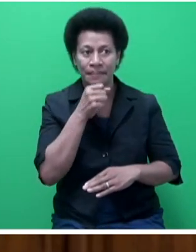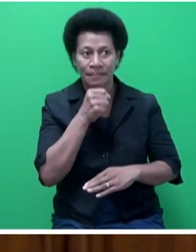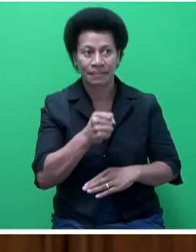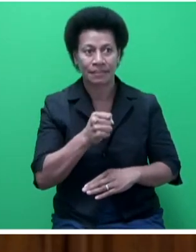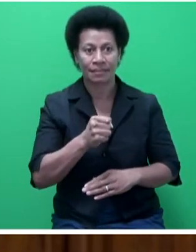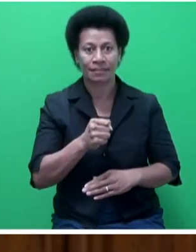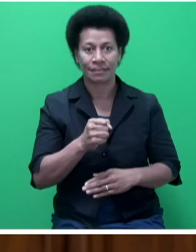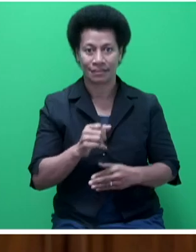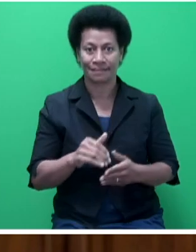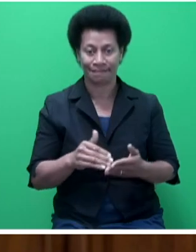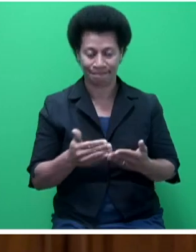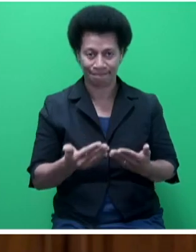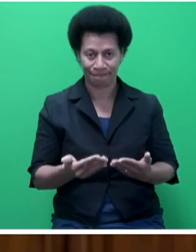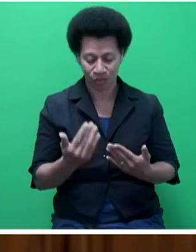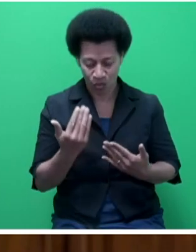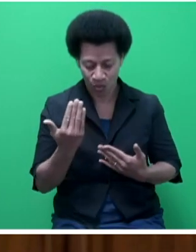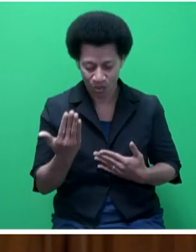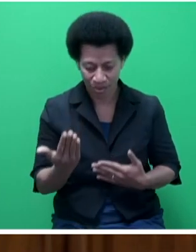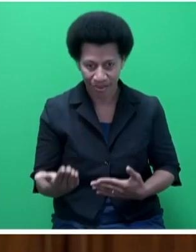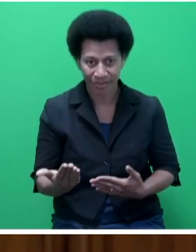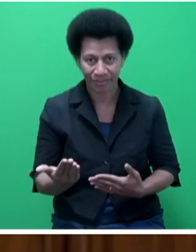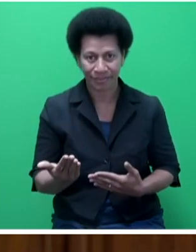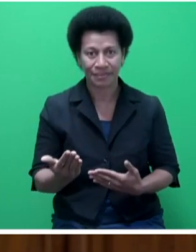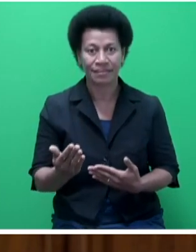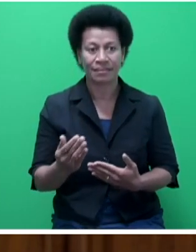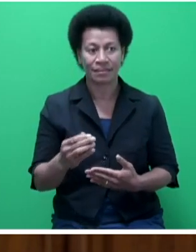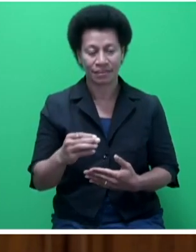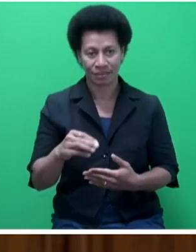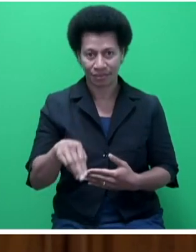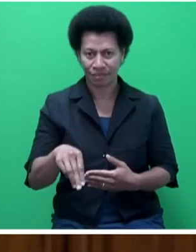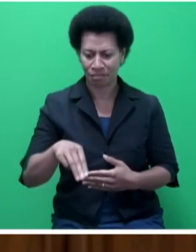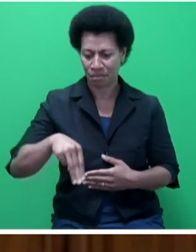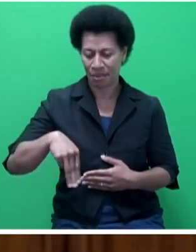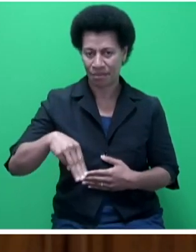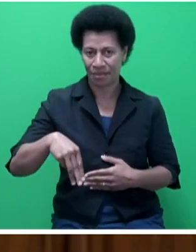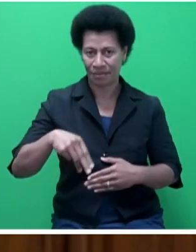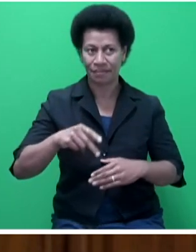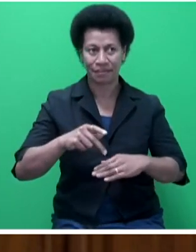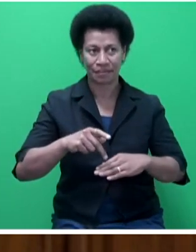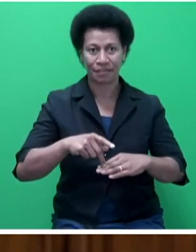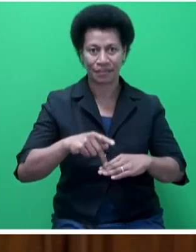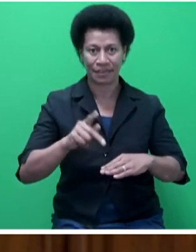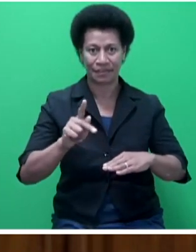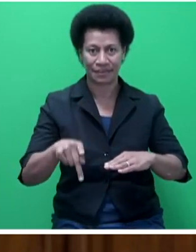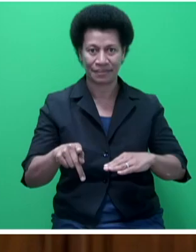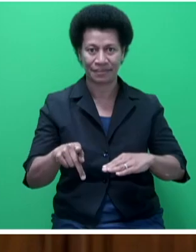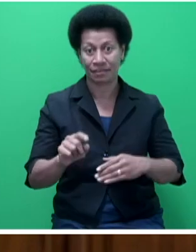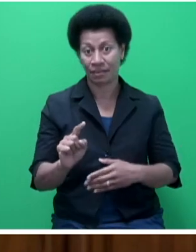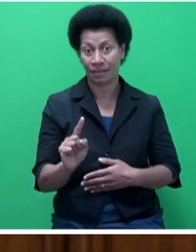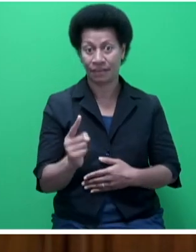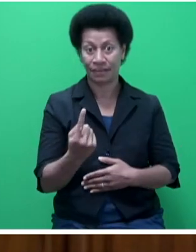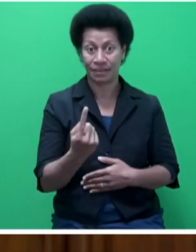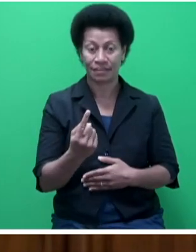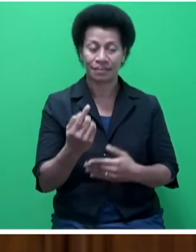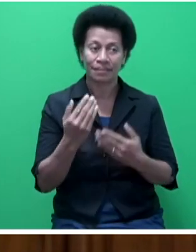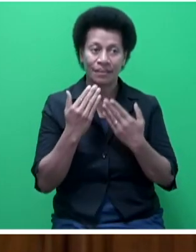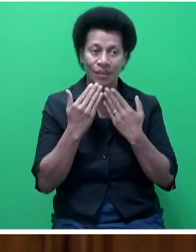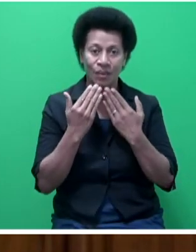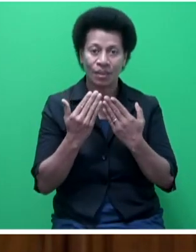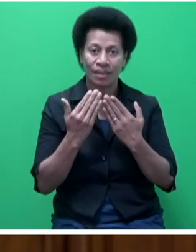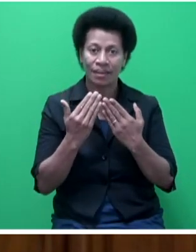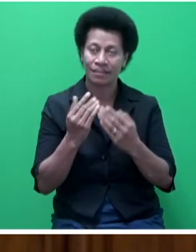an honour for me to be a member of this august Parliament. First of all, I would like to thank the